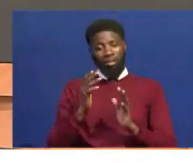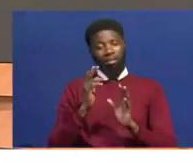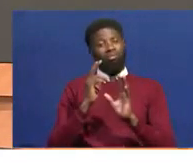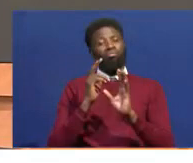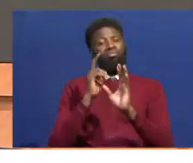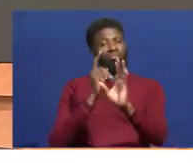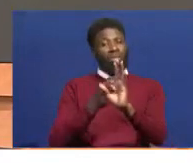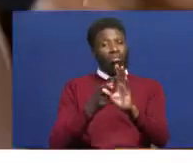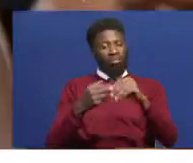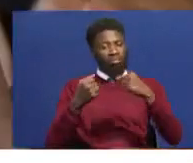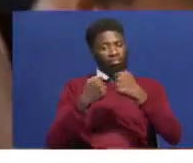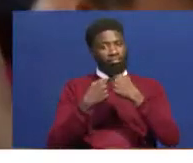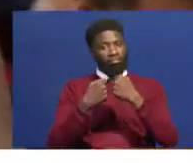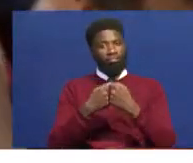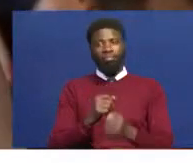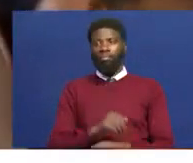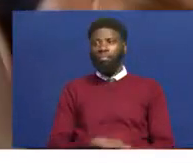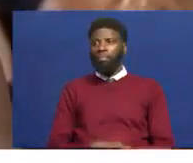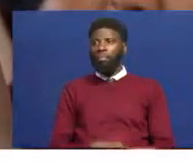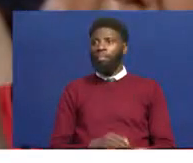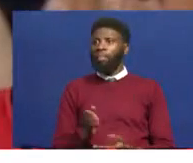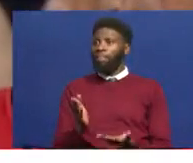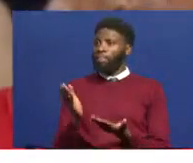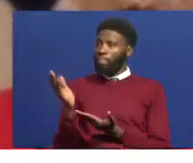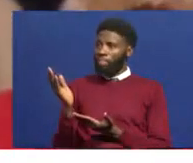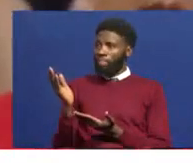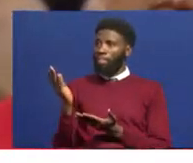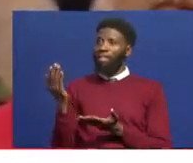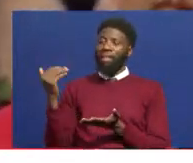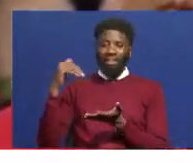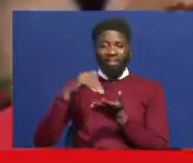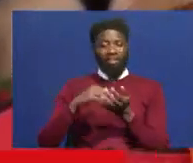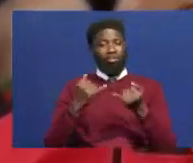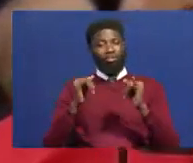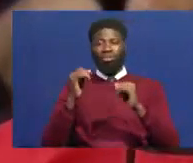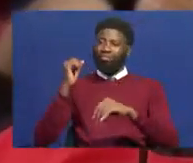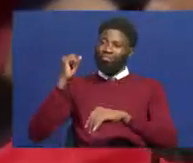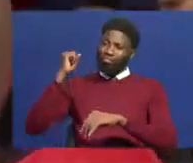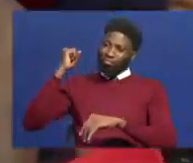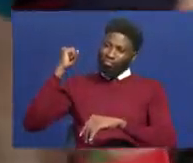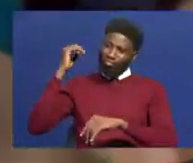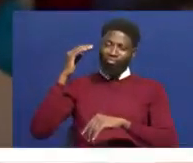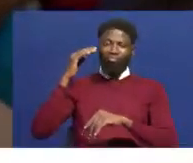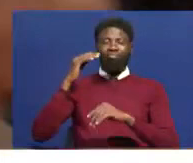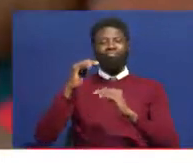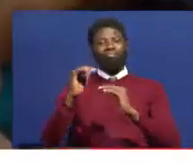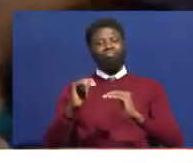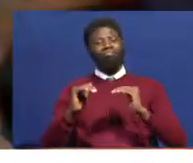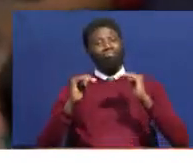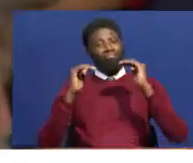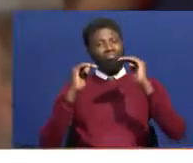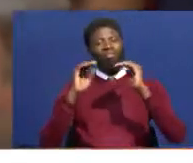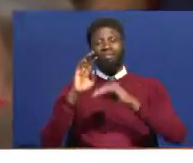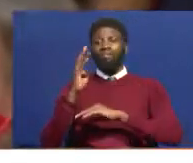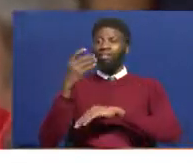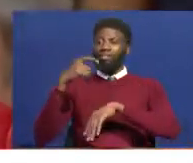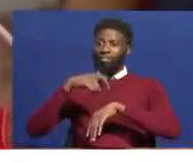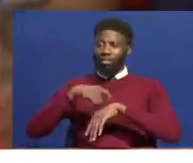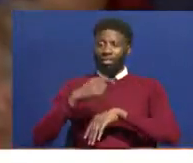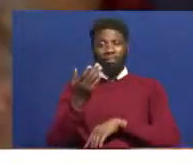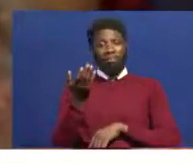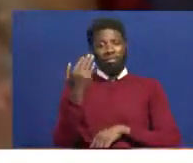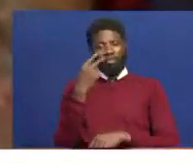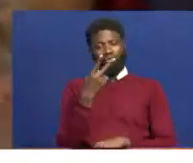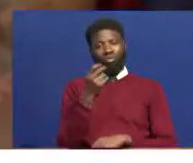meet. Former world champion will be making another attempt to qualify for the global showpiece for the fourth time after making appearances